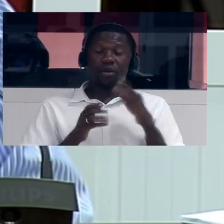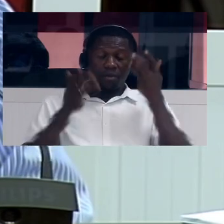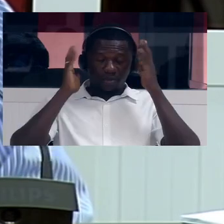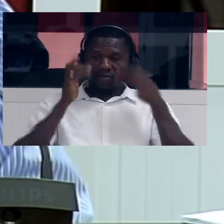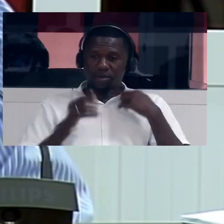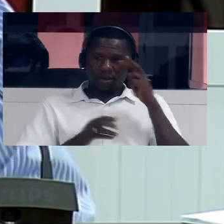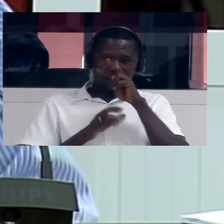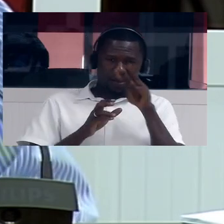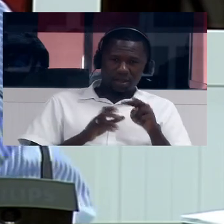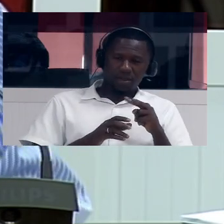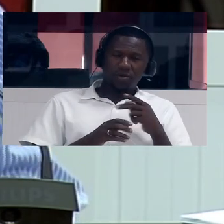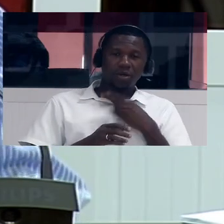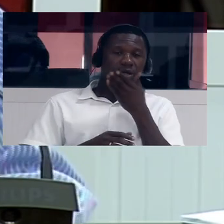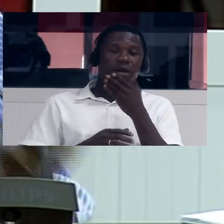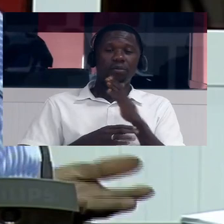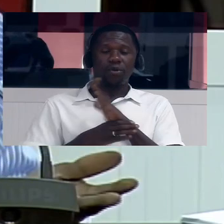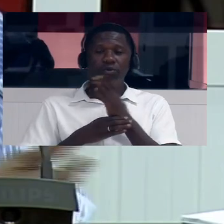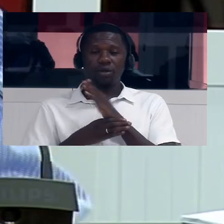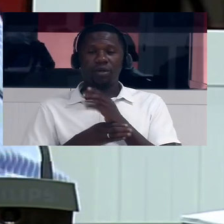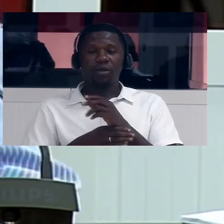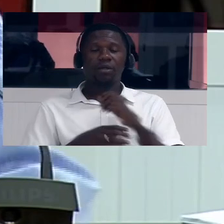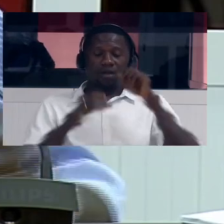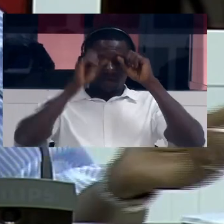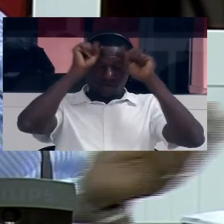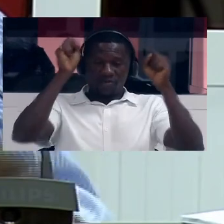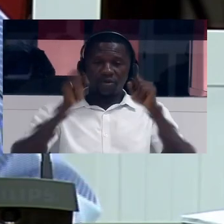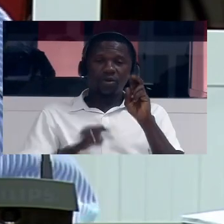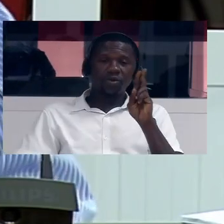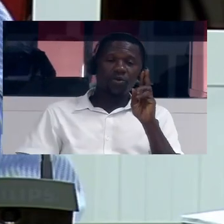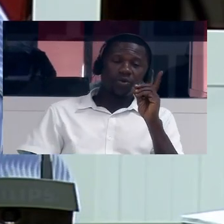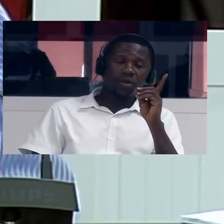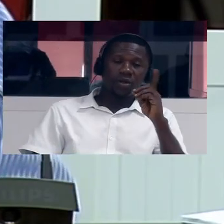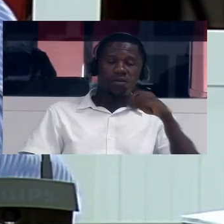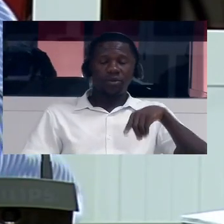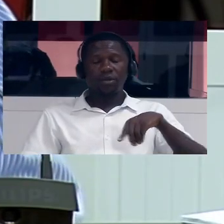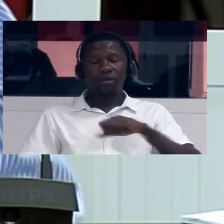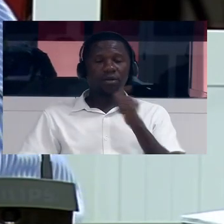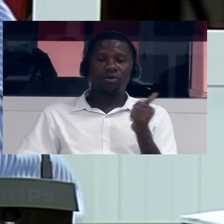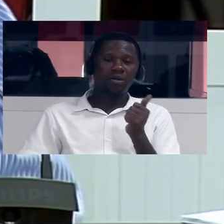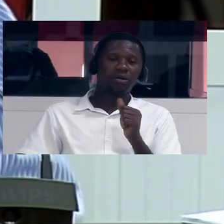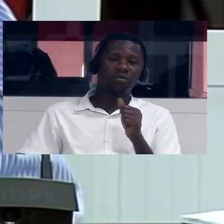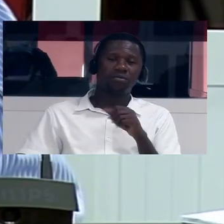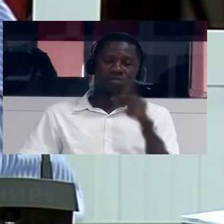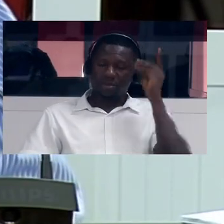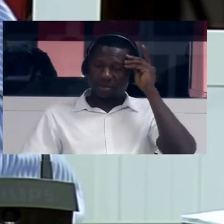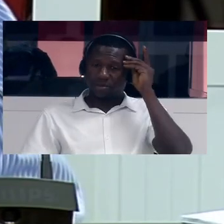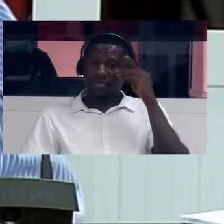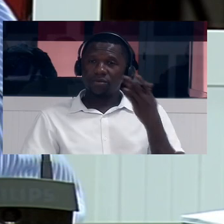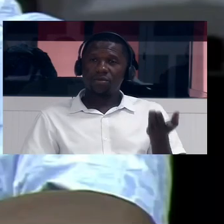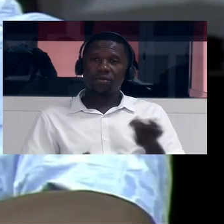was there was that of between the government and UDP or government and NRP. So the other ones had no issues, really. There was no